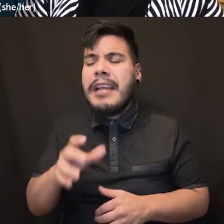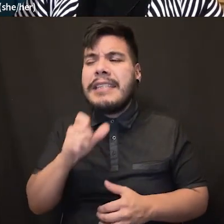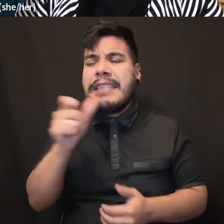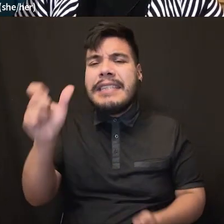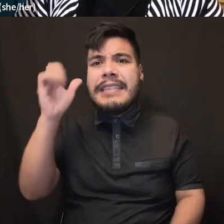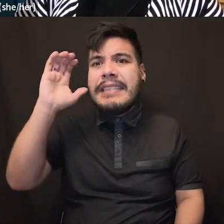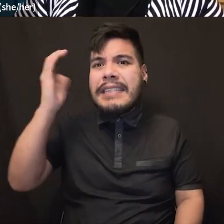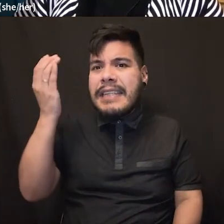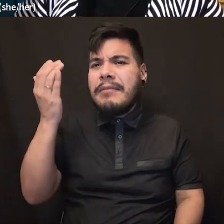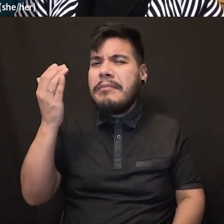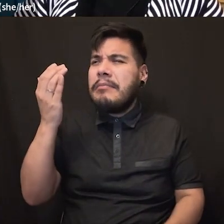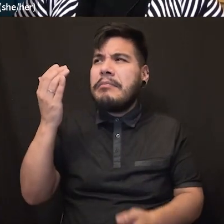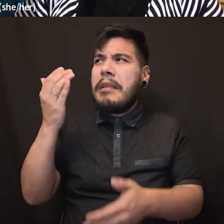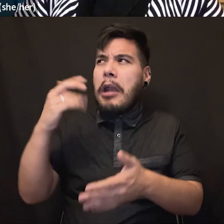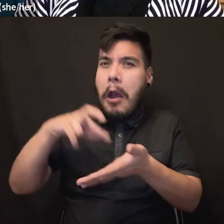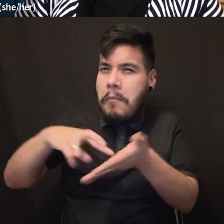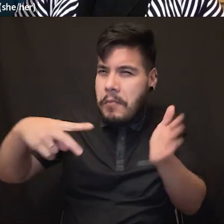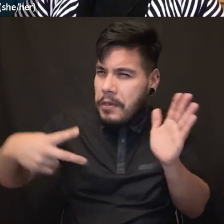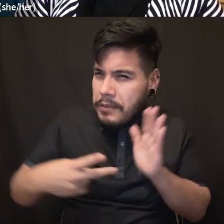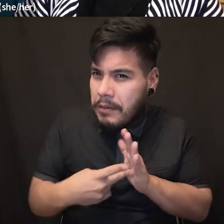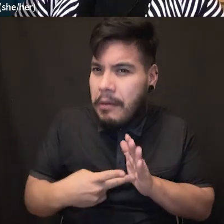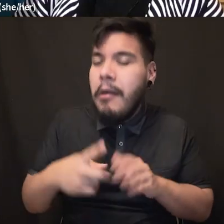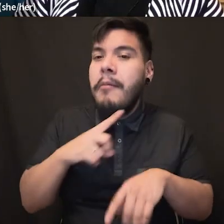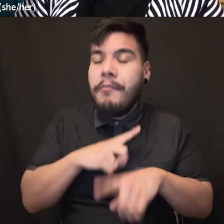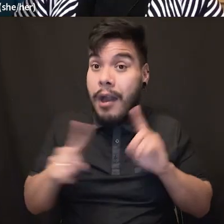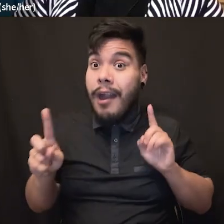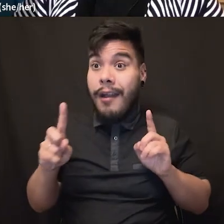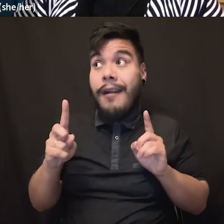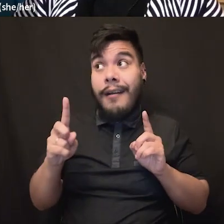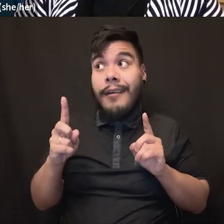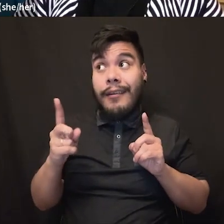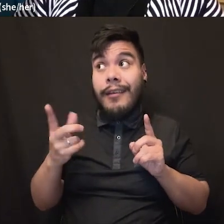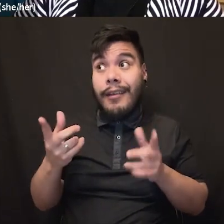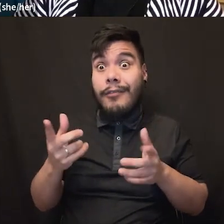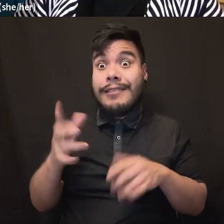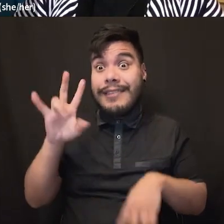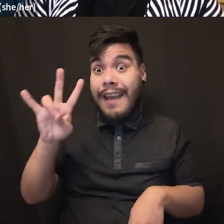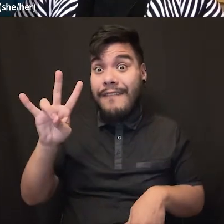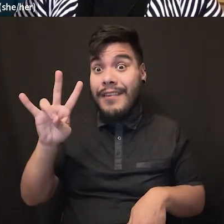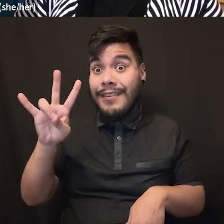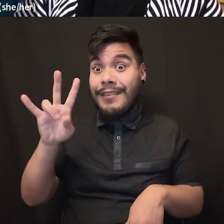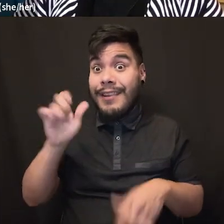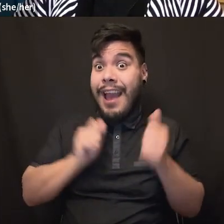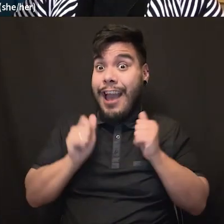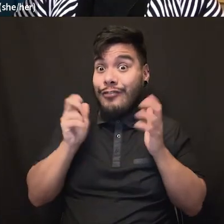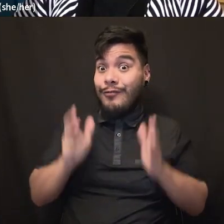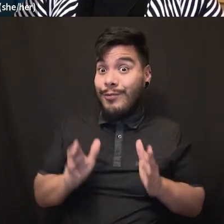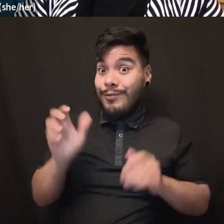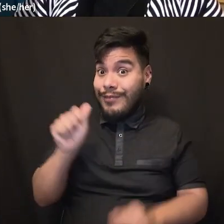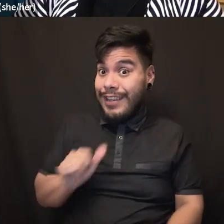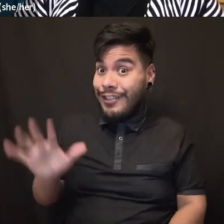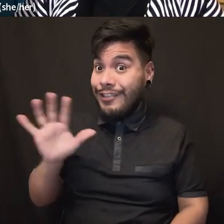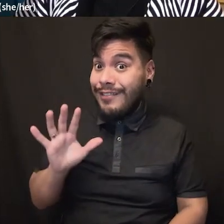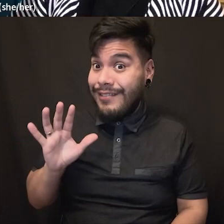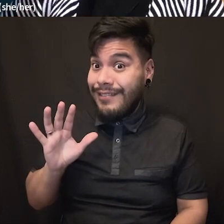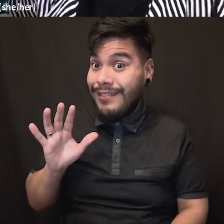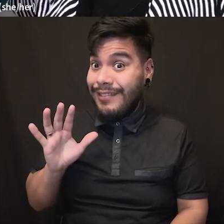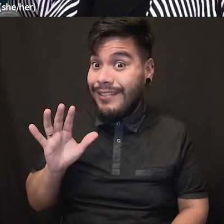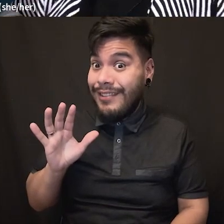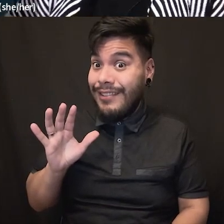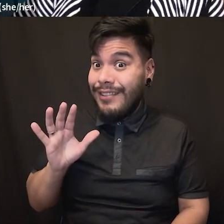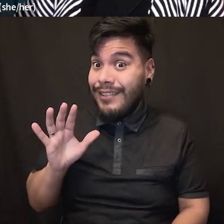seem like an intentional thing on their part, but it ended up having like seven actors on it that were Asian, which was like